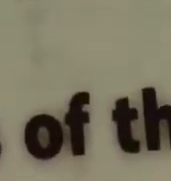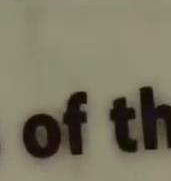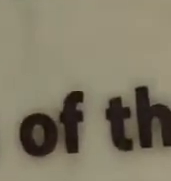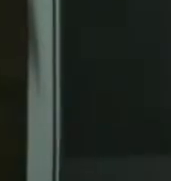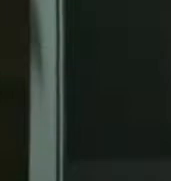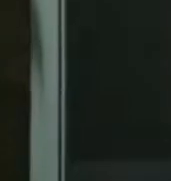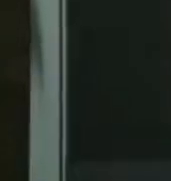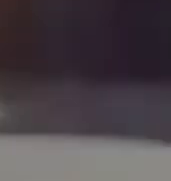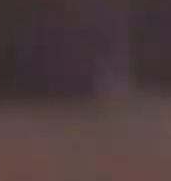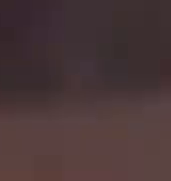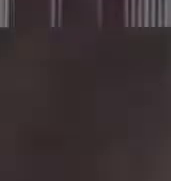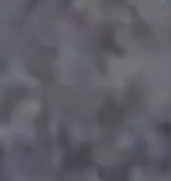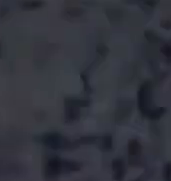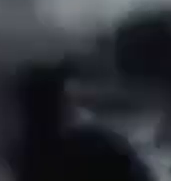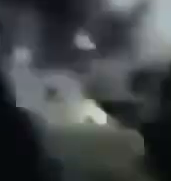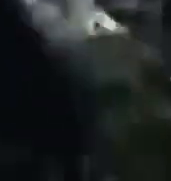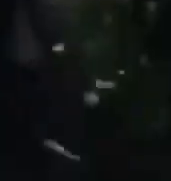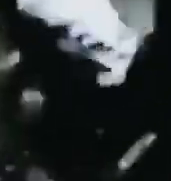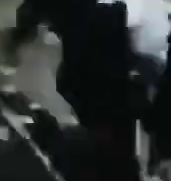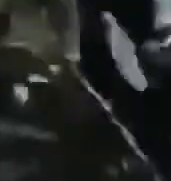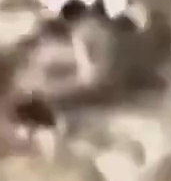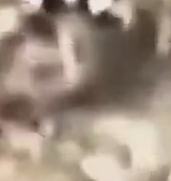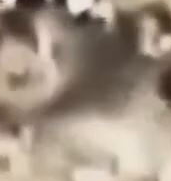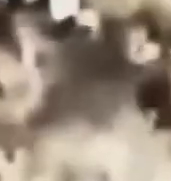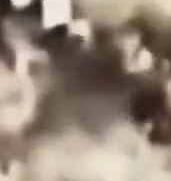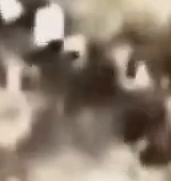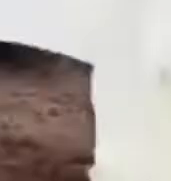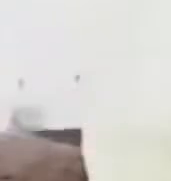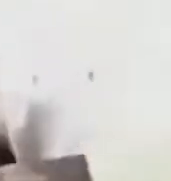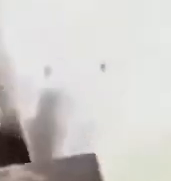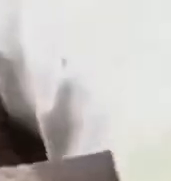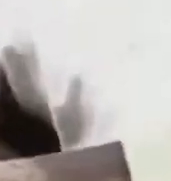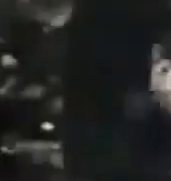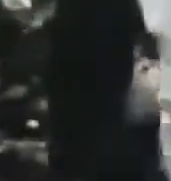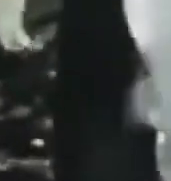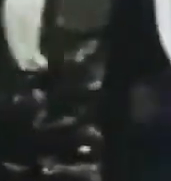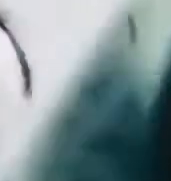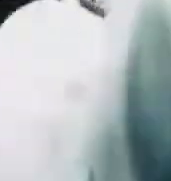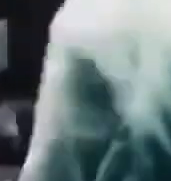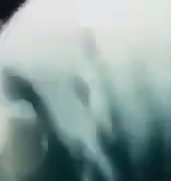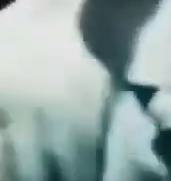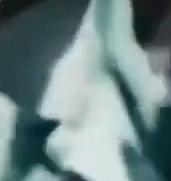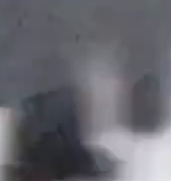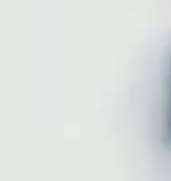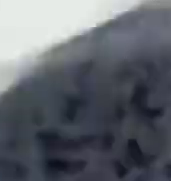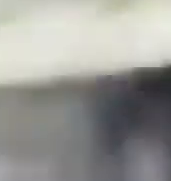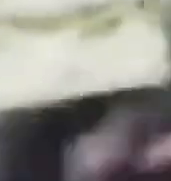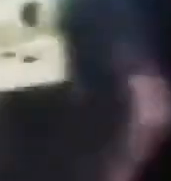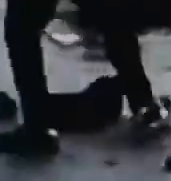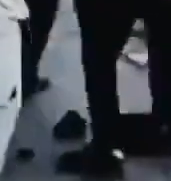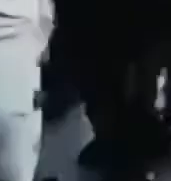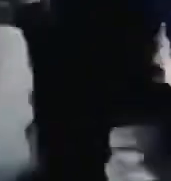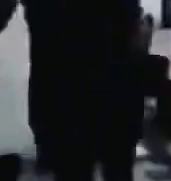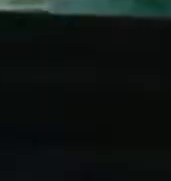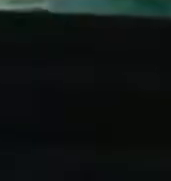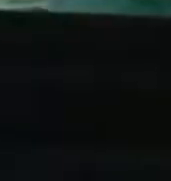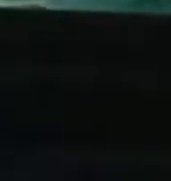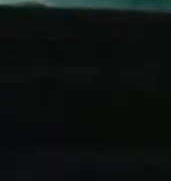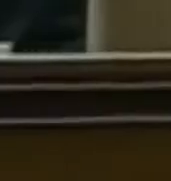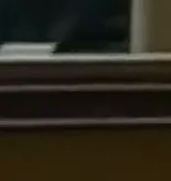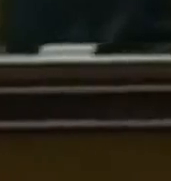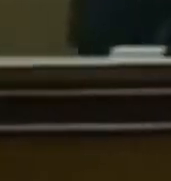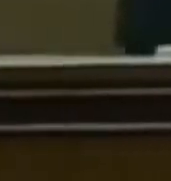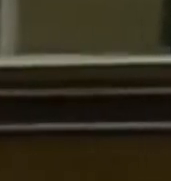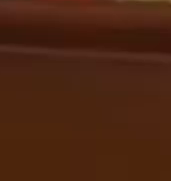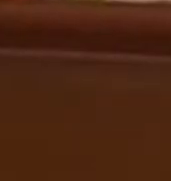ahead. It has warned us about the evil that will beset humanity in the last days,